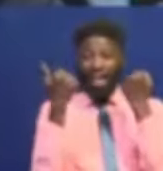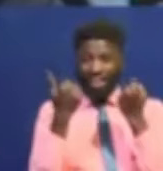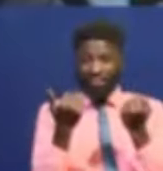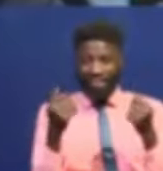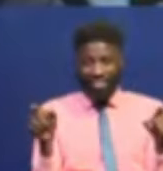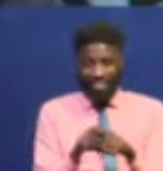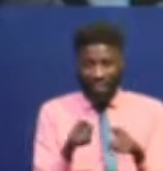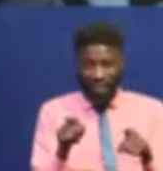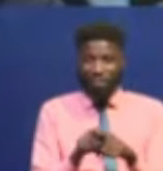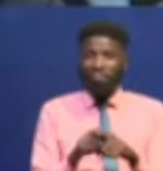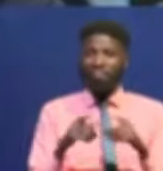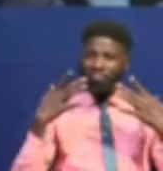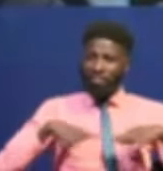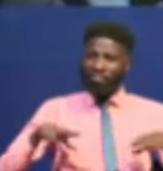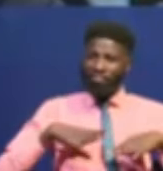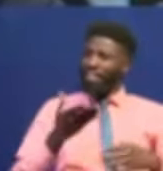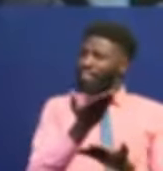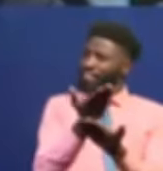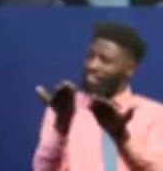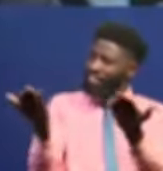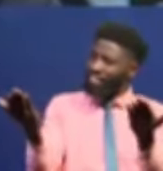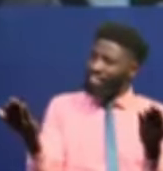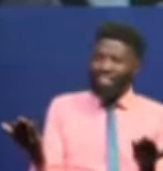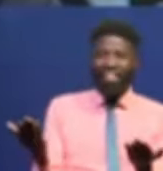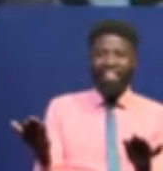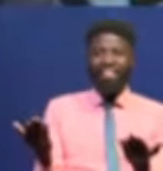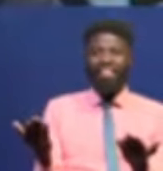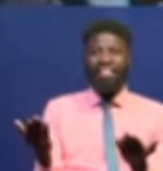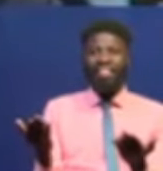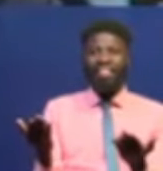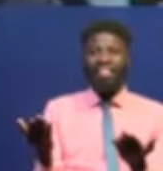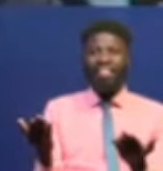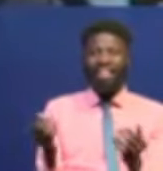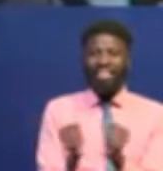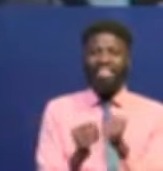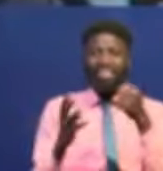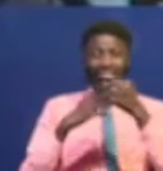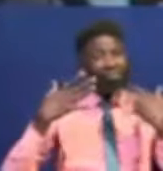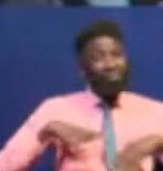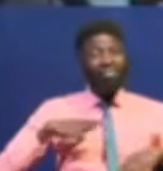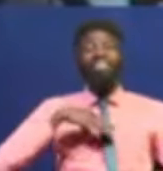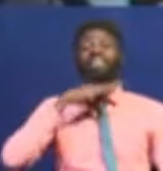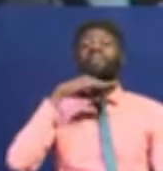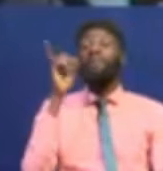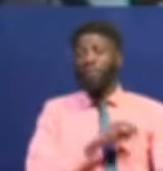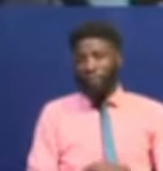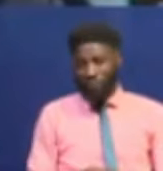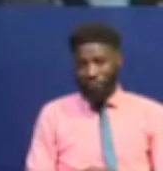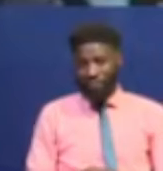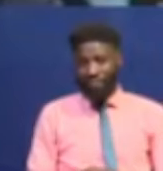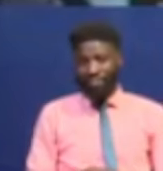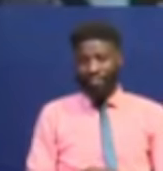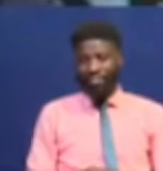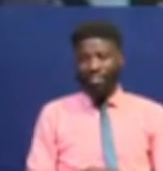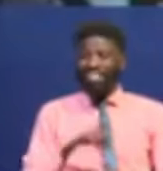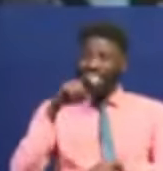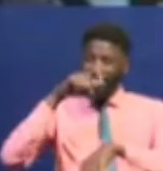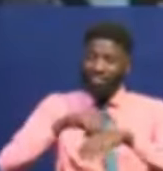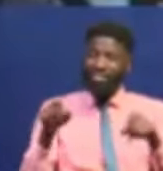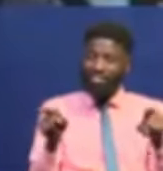harm people had gone through, the 19 lives that were already lost, in the face of a